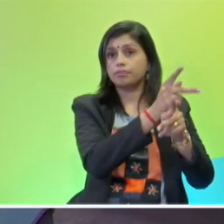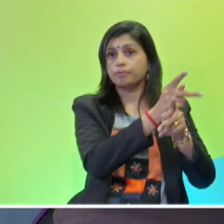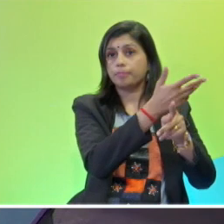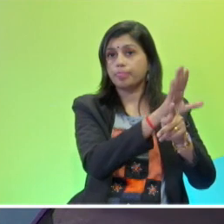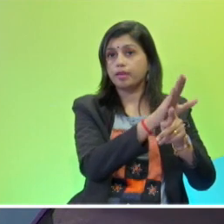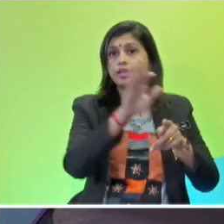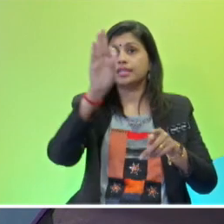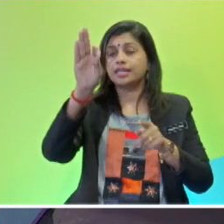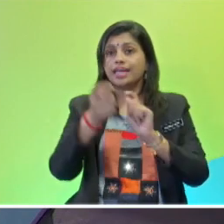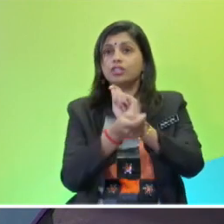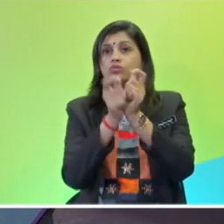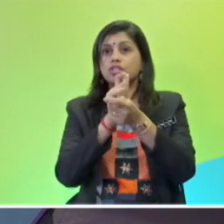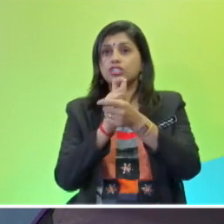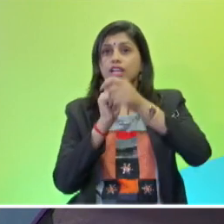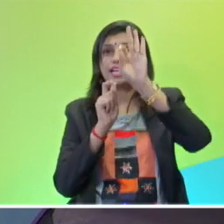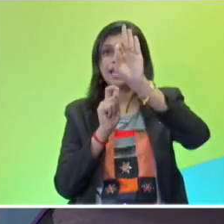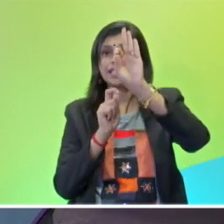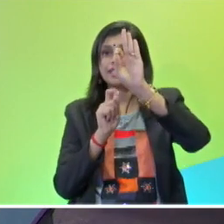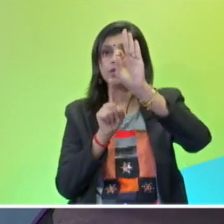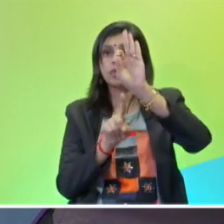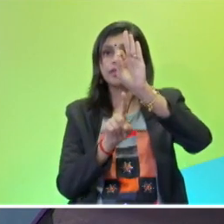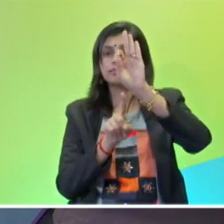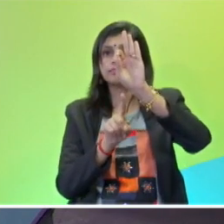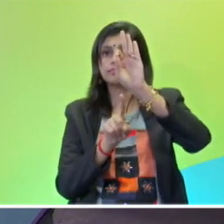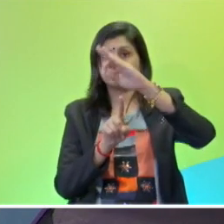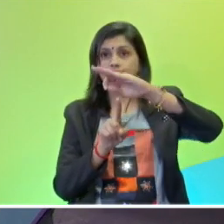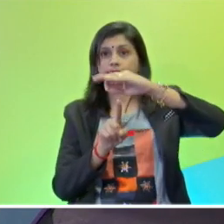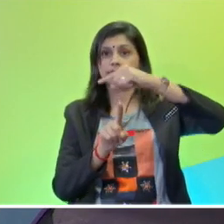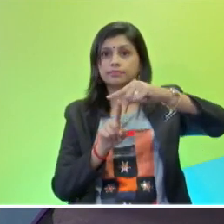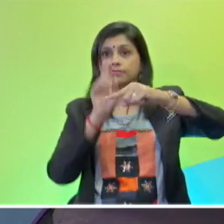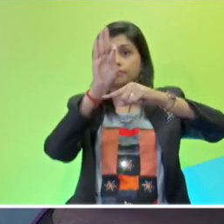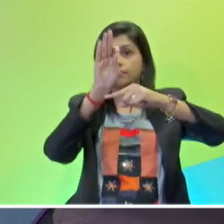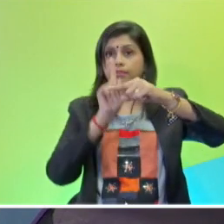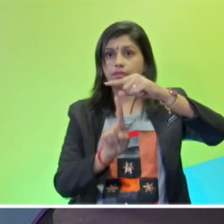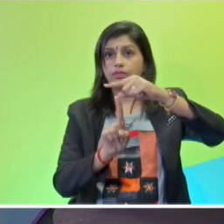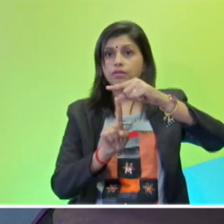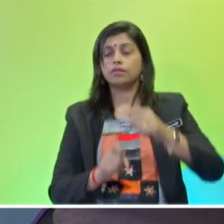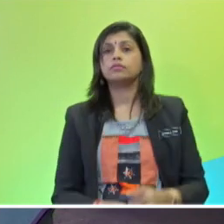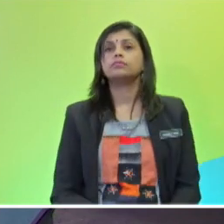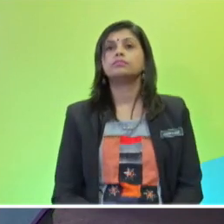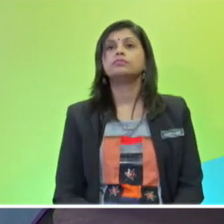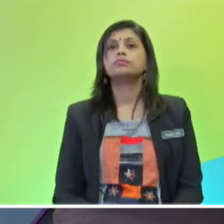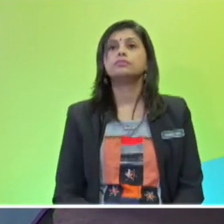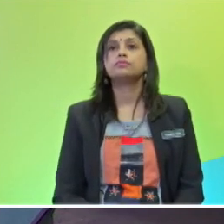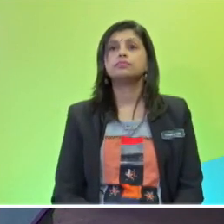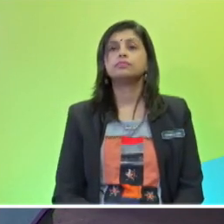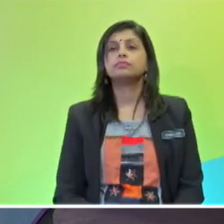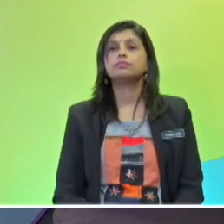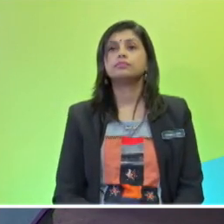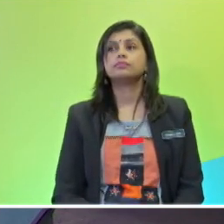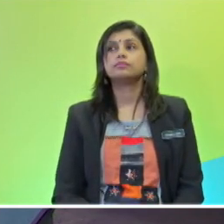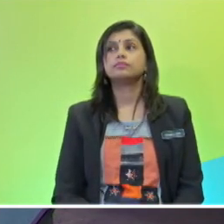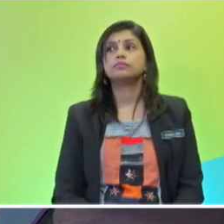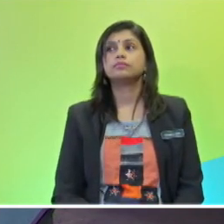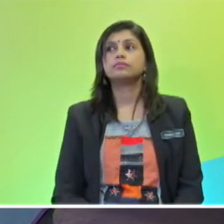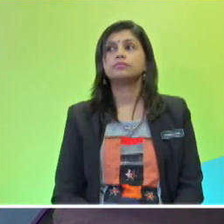over 1. Okay, now you can proceed with what? Okay, so next we'll have to change this one into a improper number as